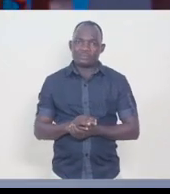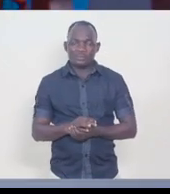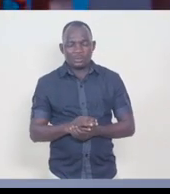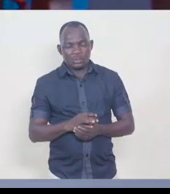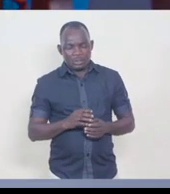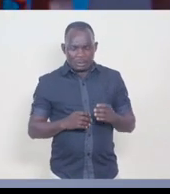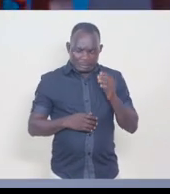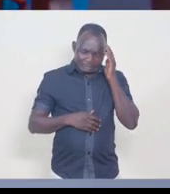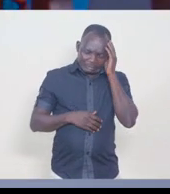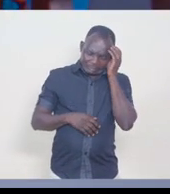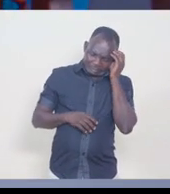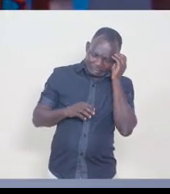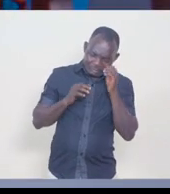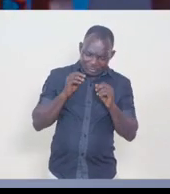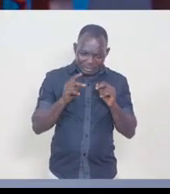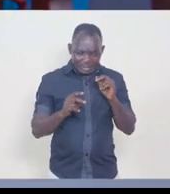Alright. My daughter,